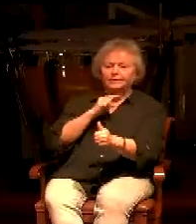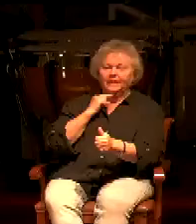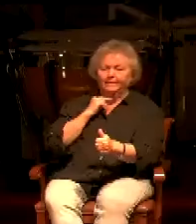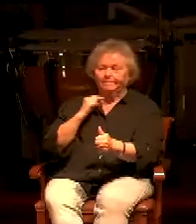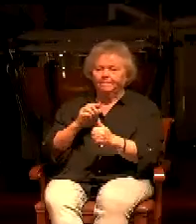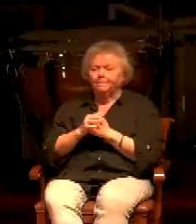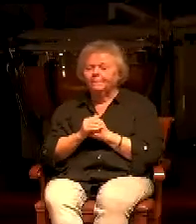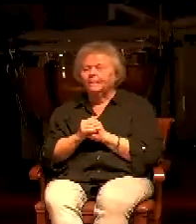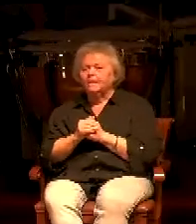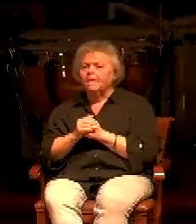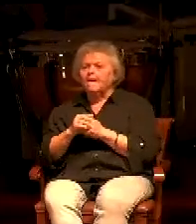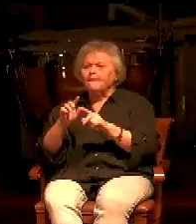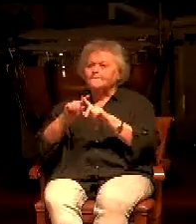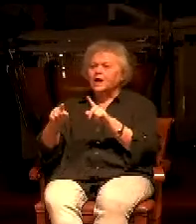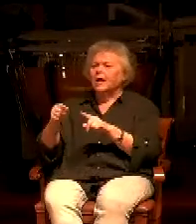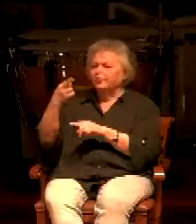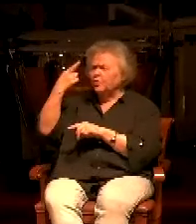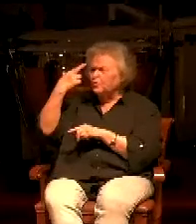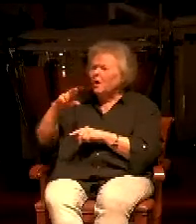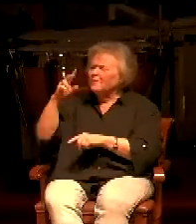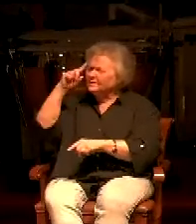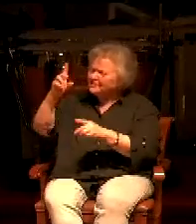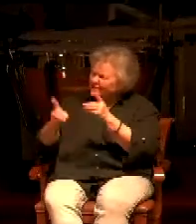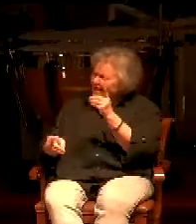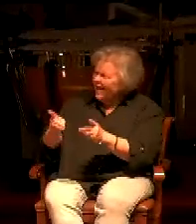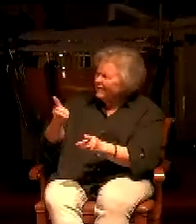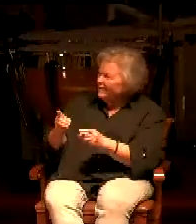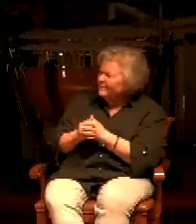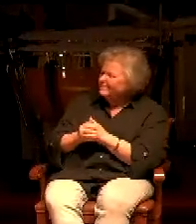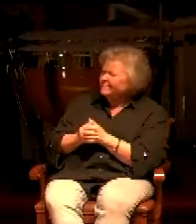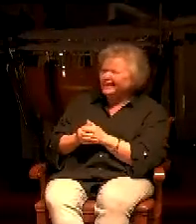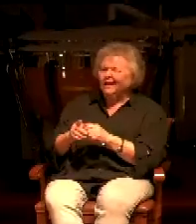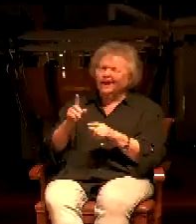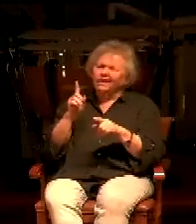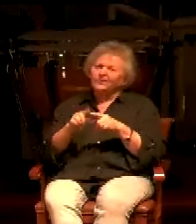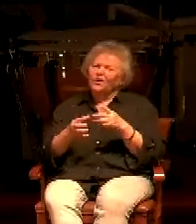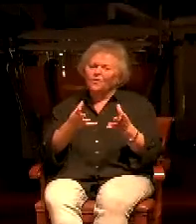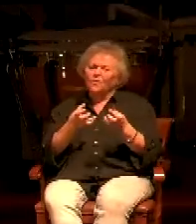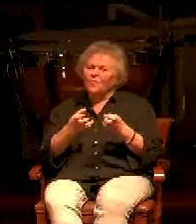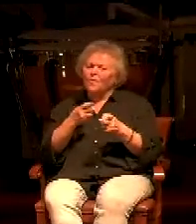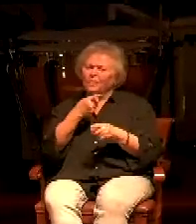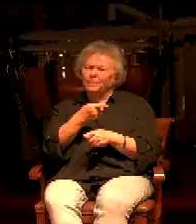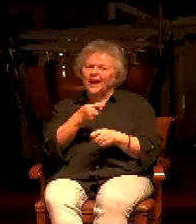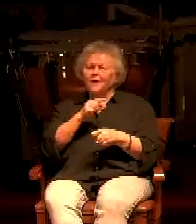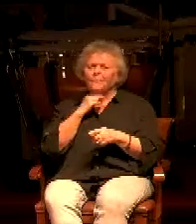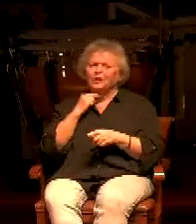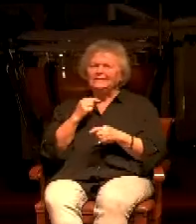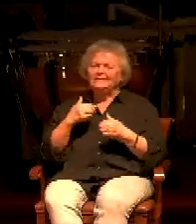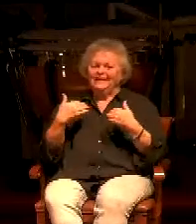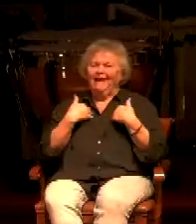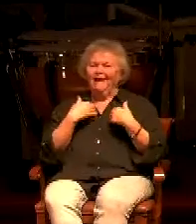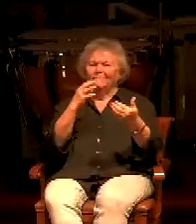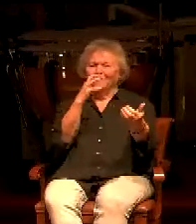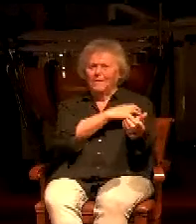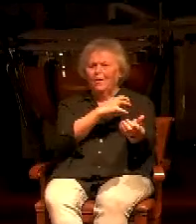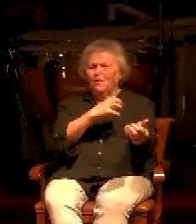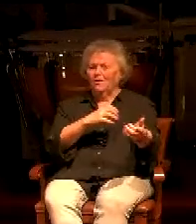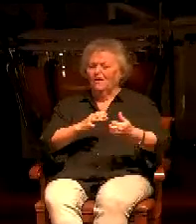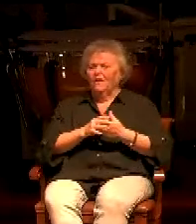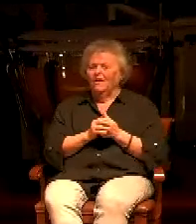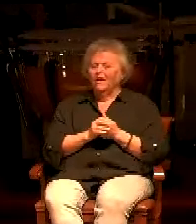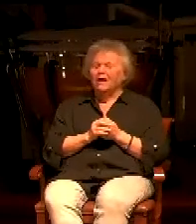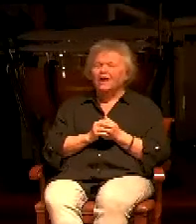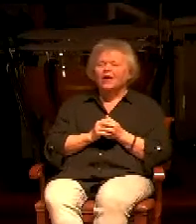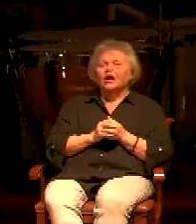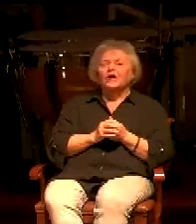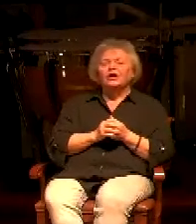But the Romans decided that it was not good for one high priest to have that much power, so they required the Jews to remove and sort out